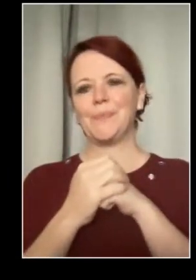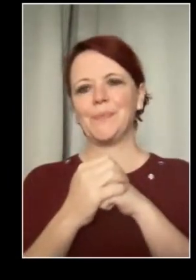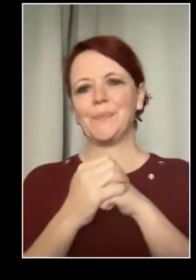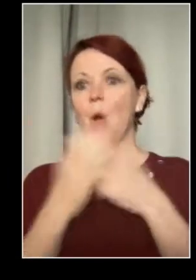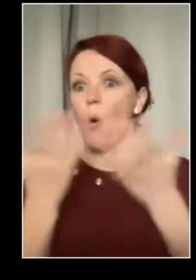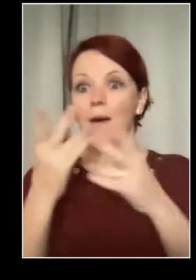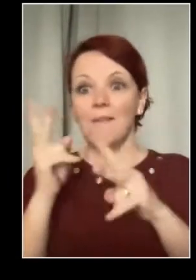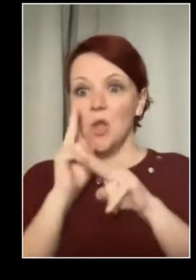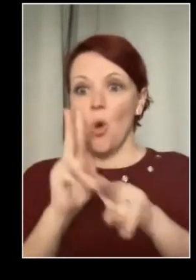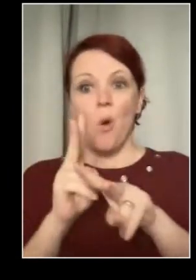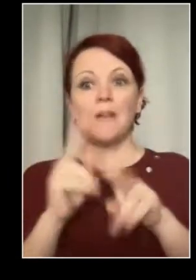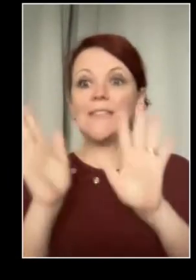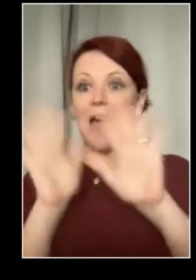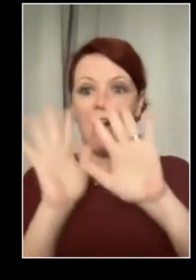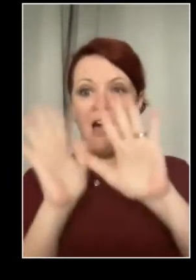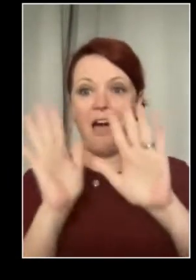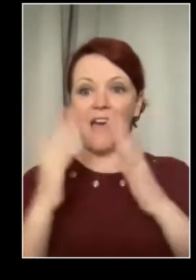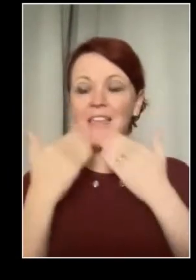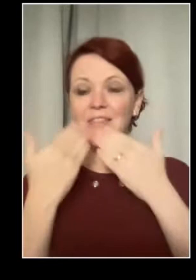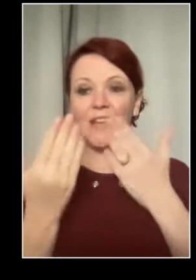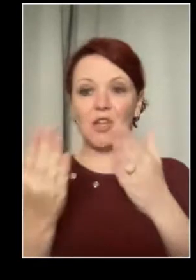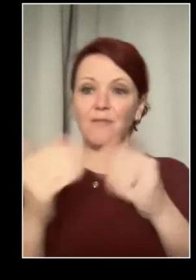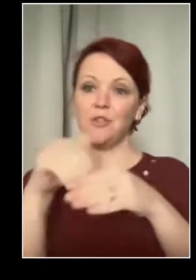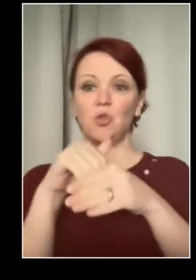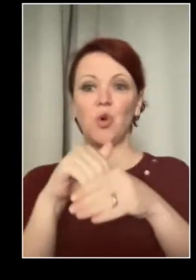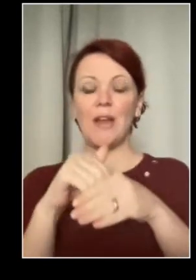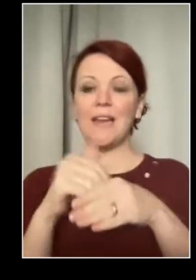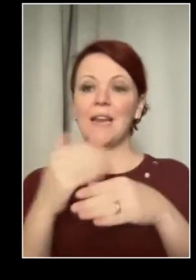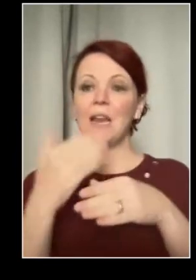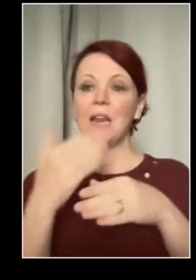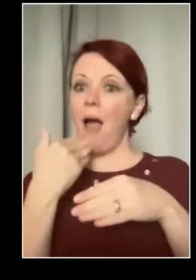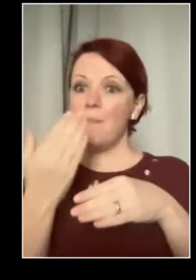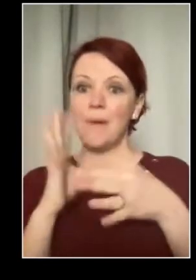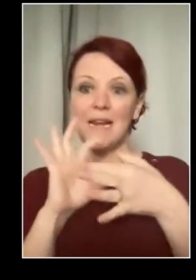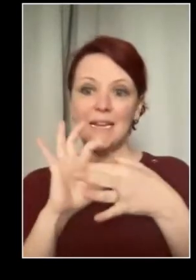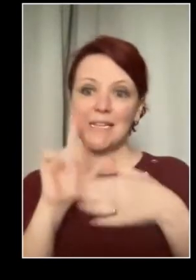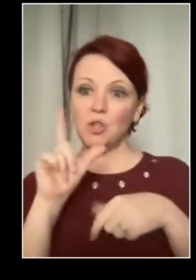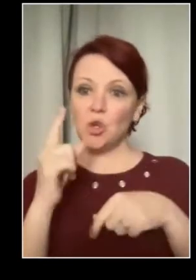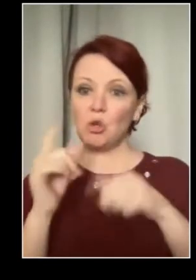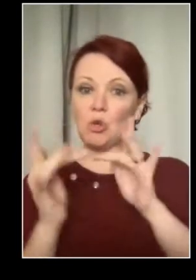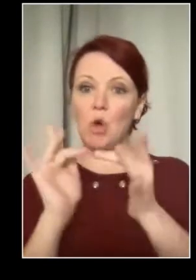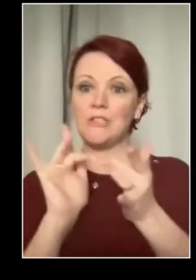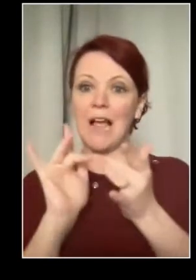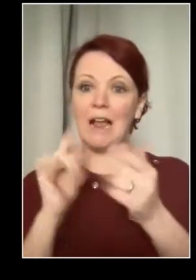hello, thanks for joining. Please let us know you're here and send your congratulations on social media